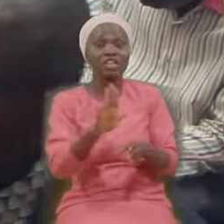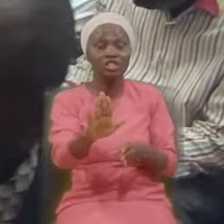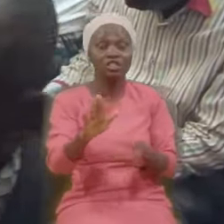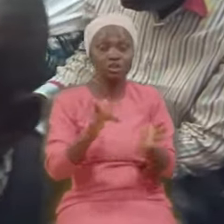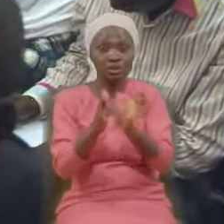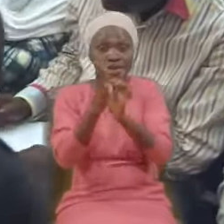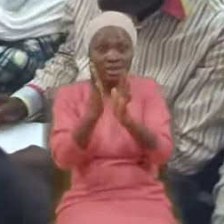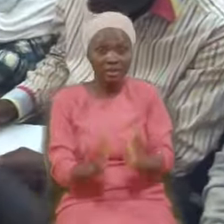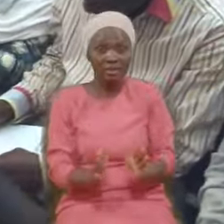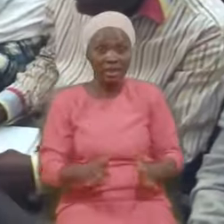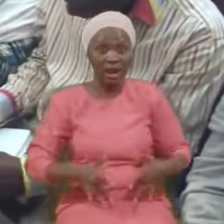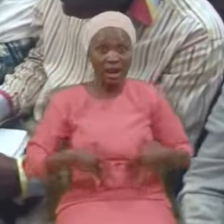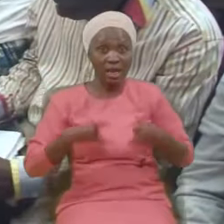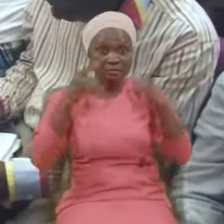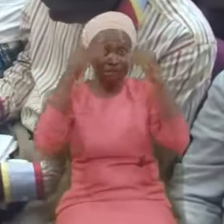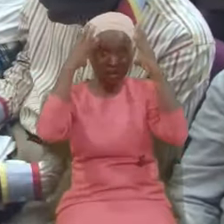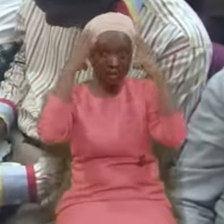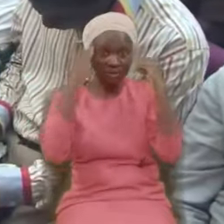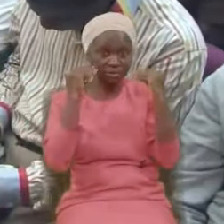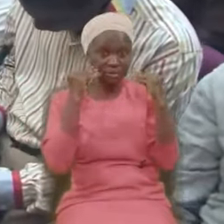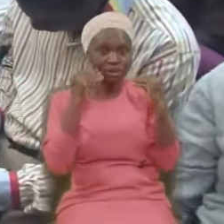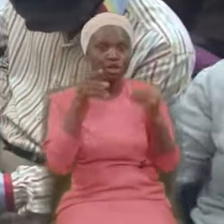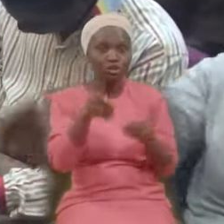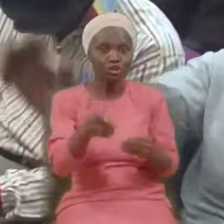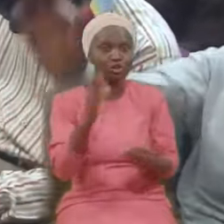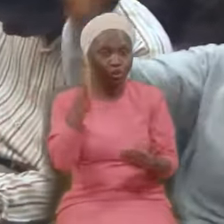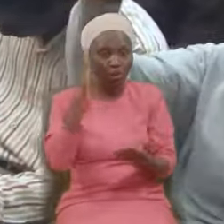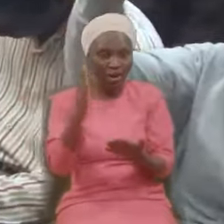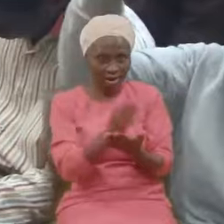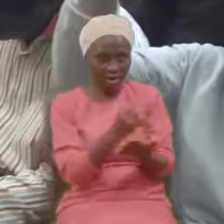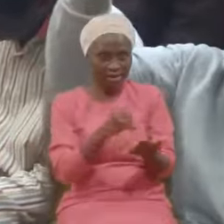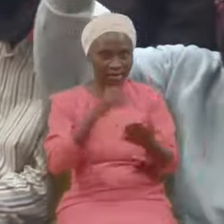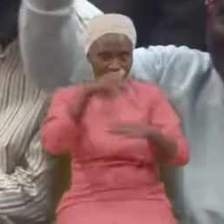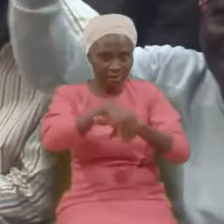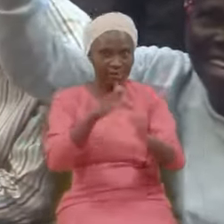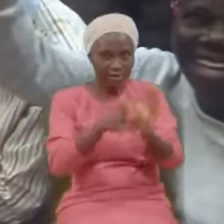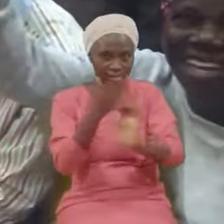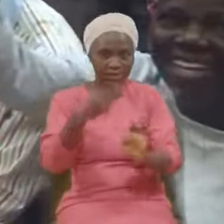Christian experience, you got it tonight.